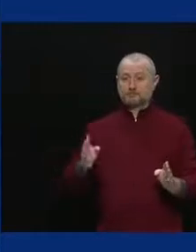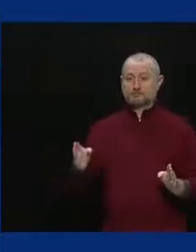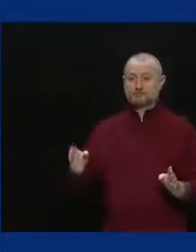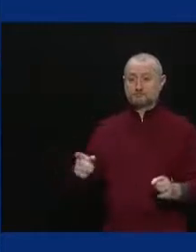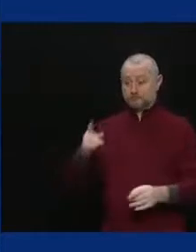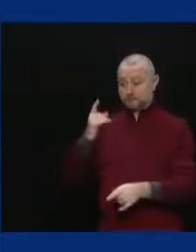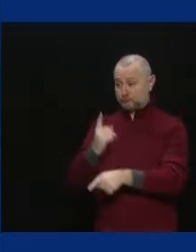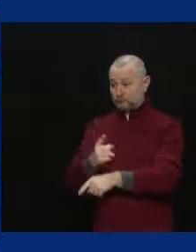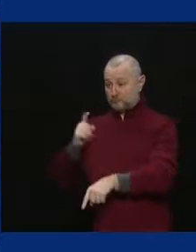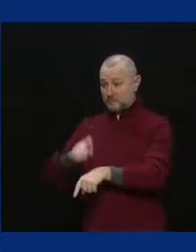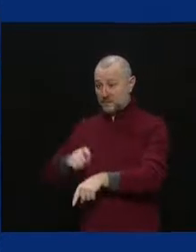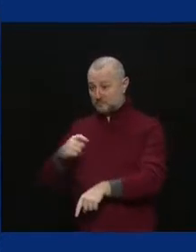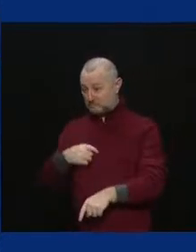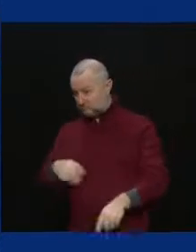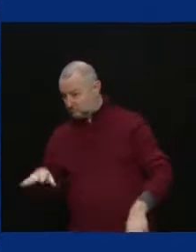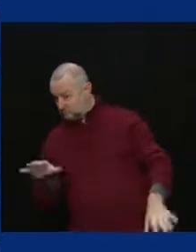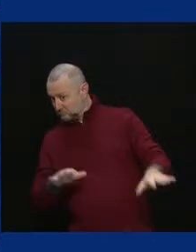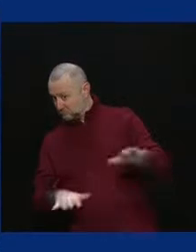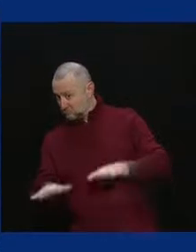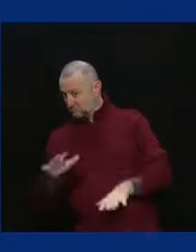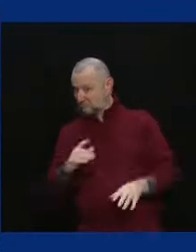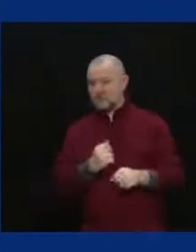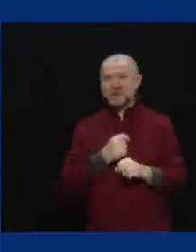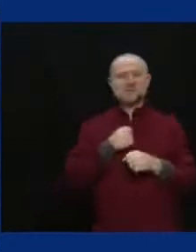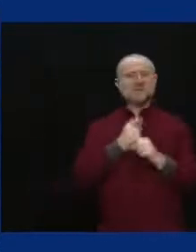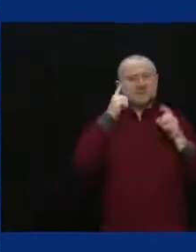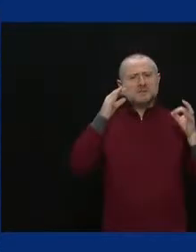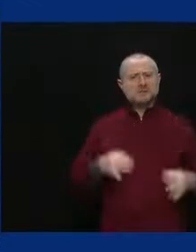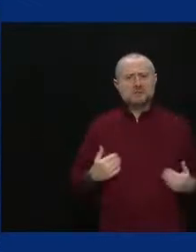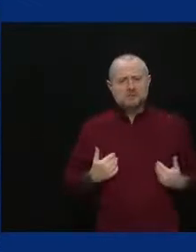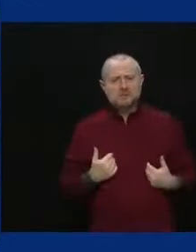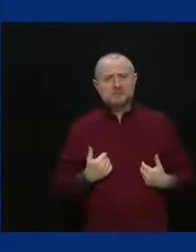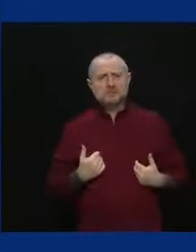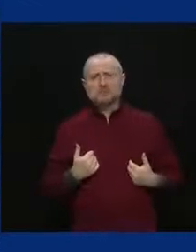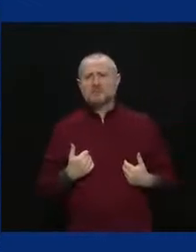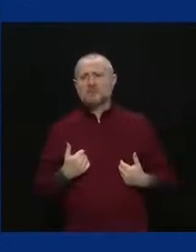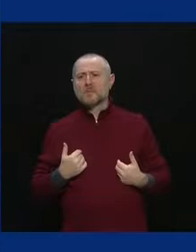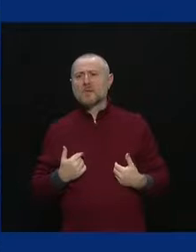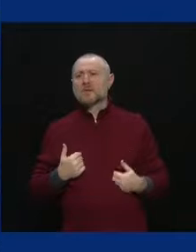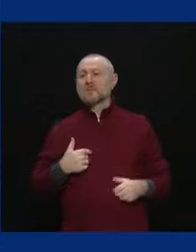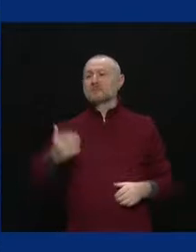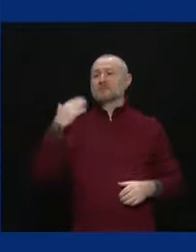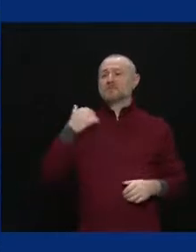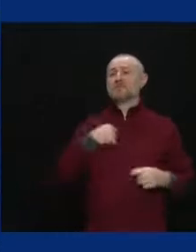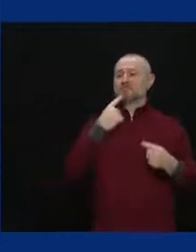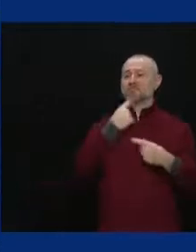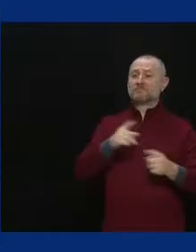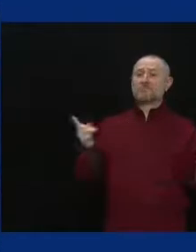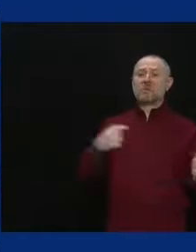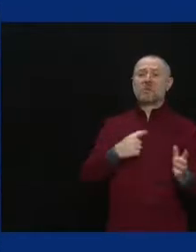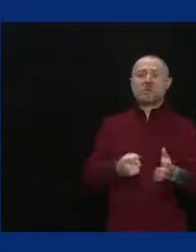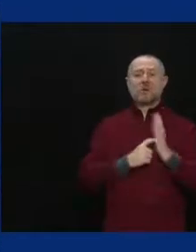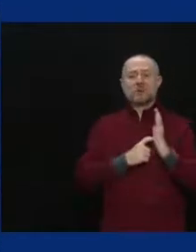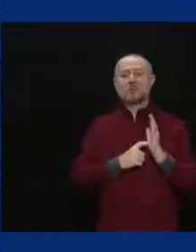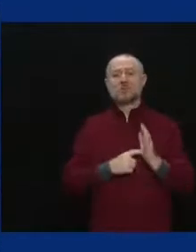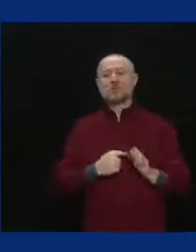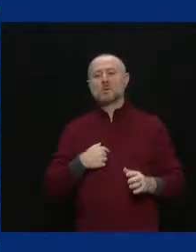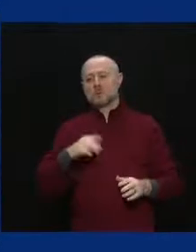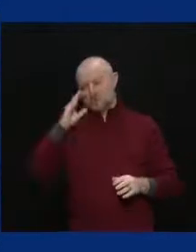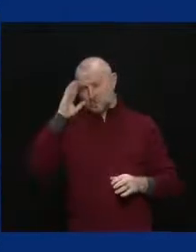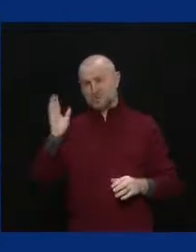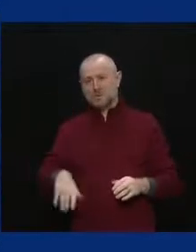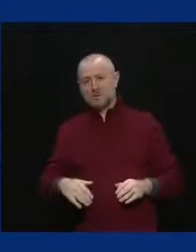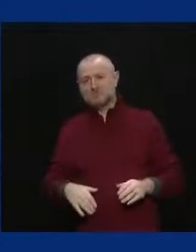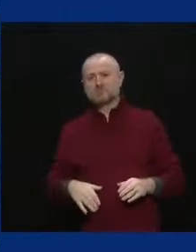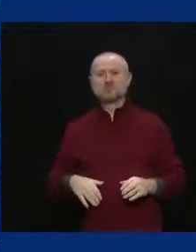assess where we are. When we put this in place, we fully expected that we would have no longer a need